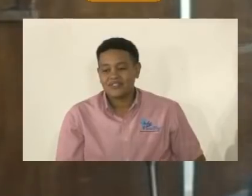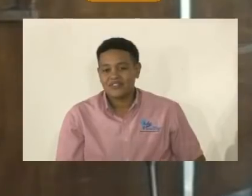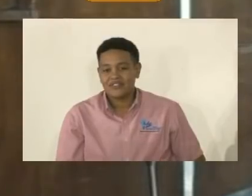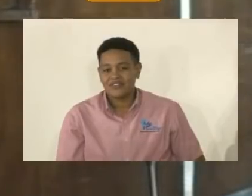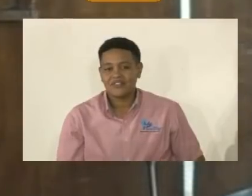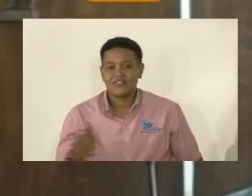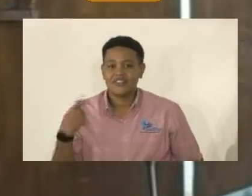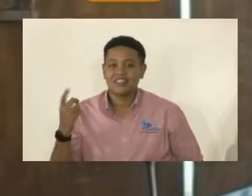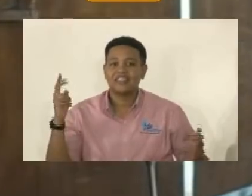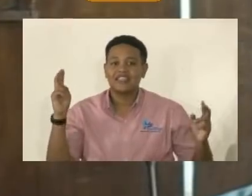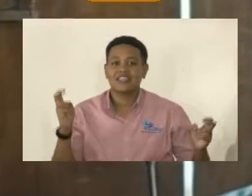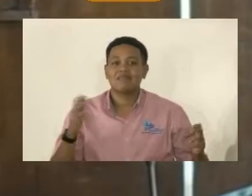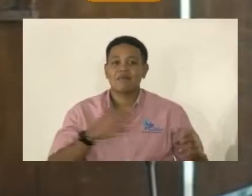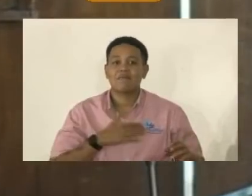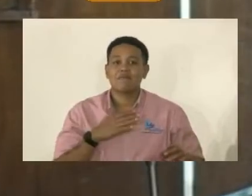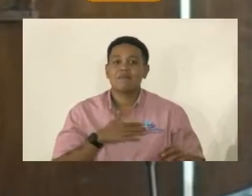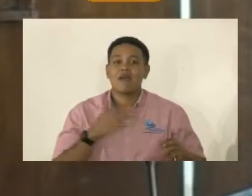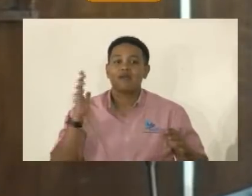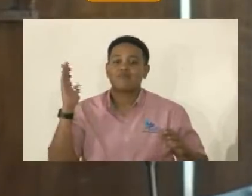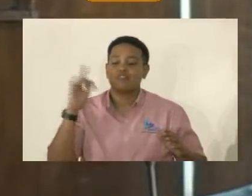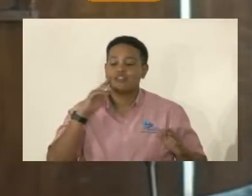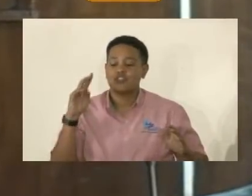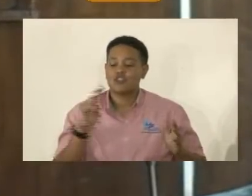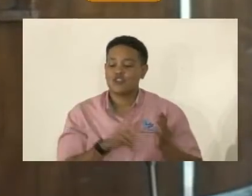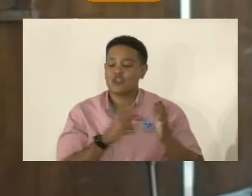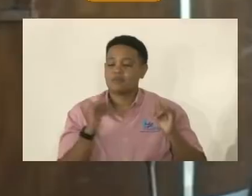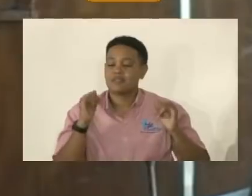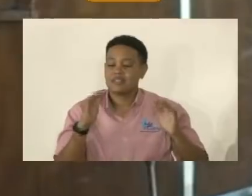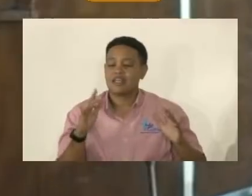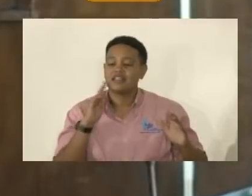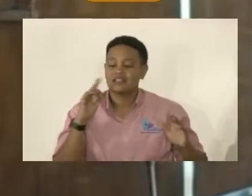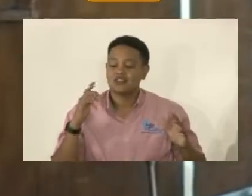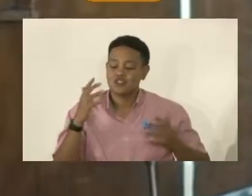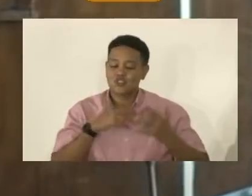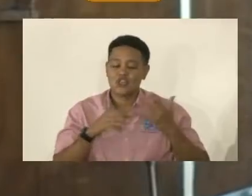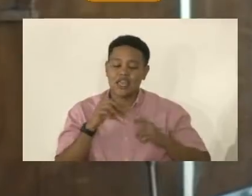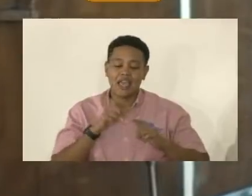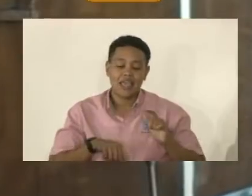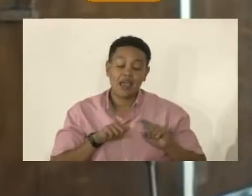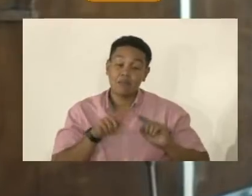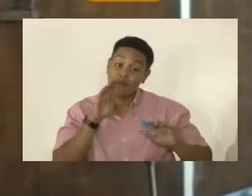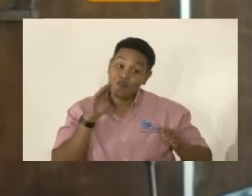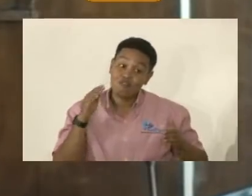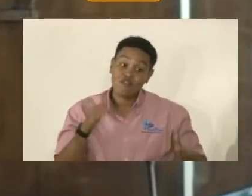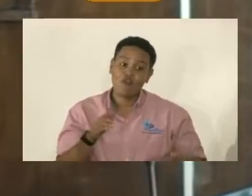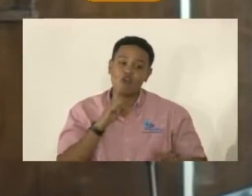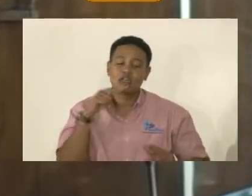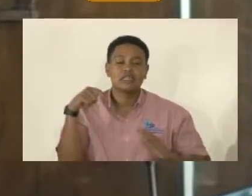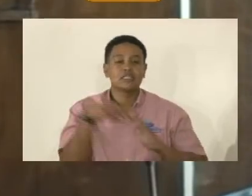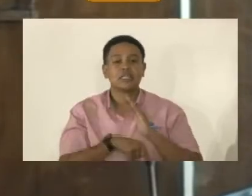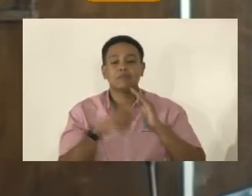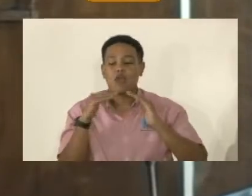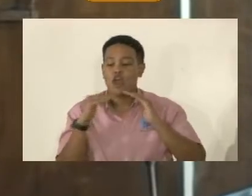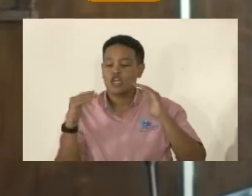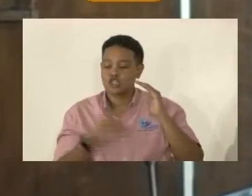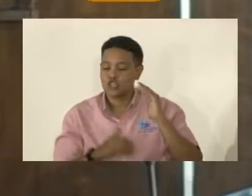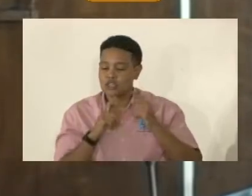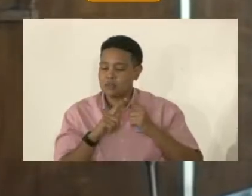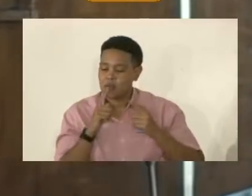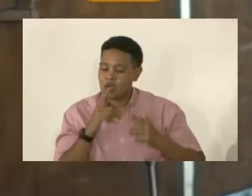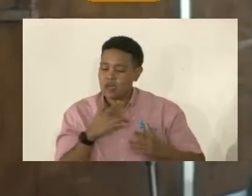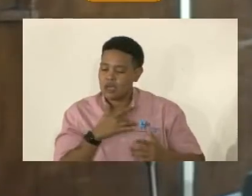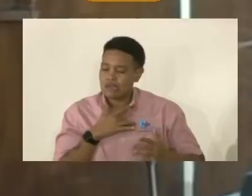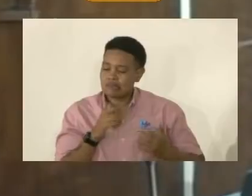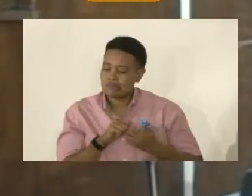presentation is the double standards in society, I cannot but highlight the deeply unjust and